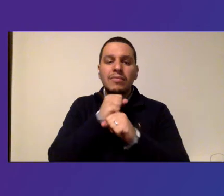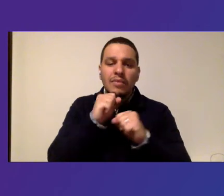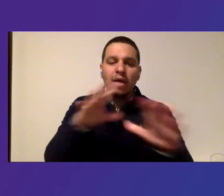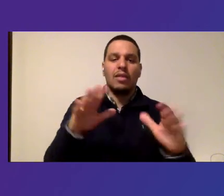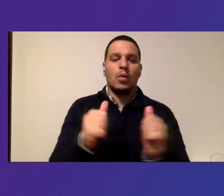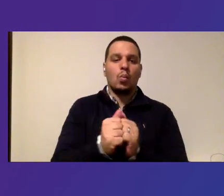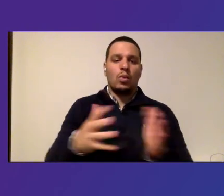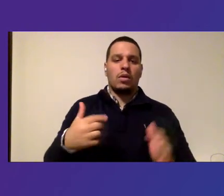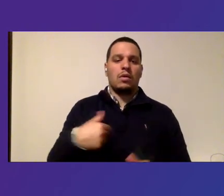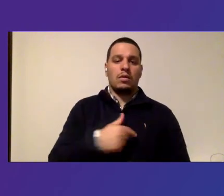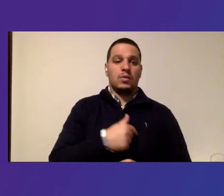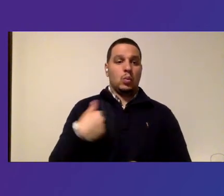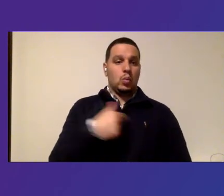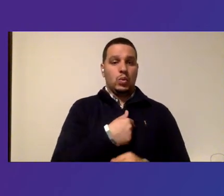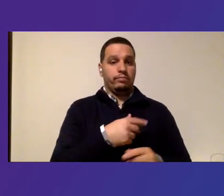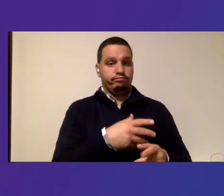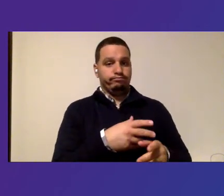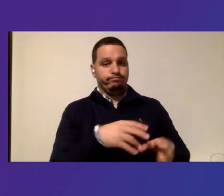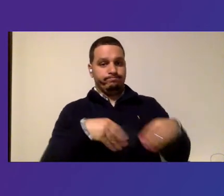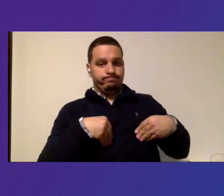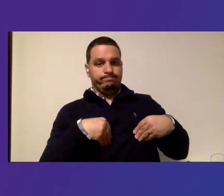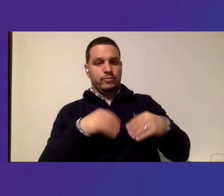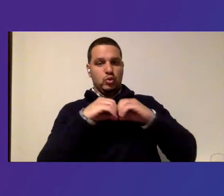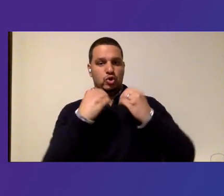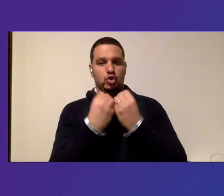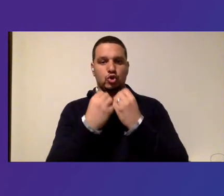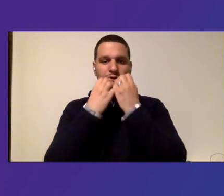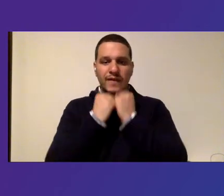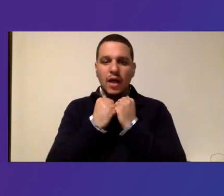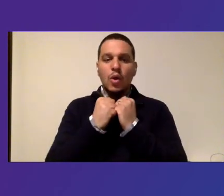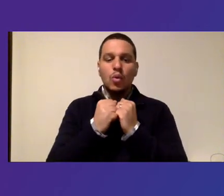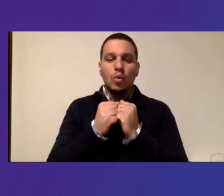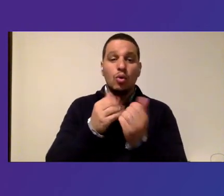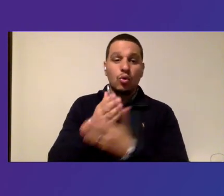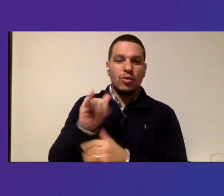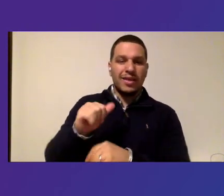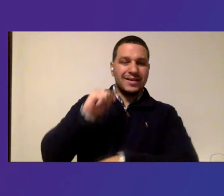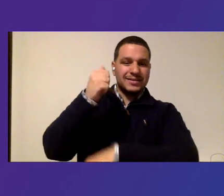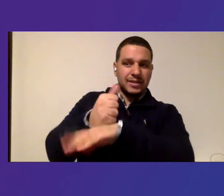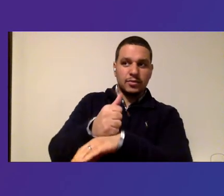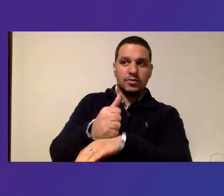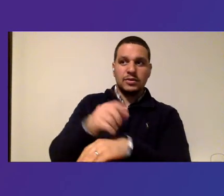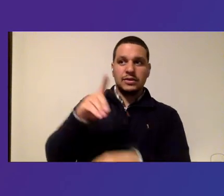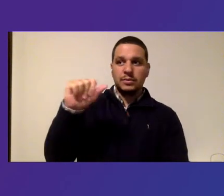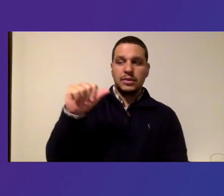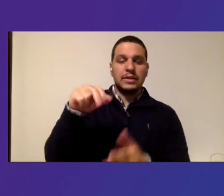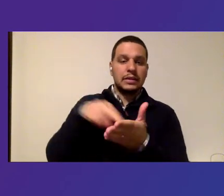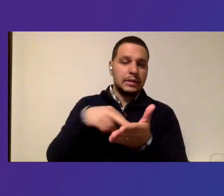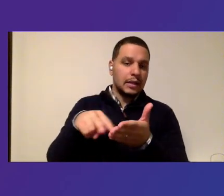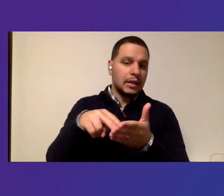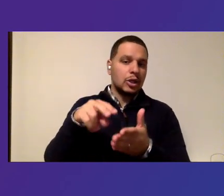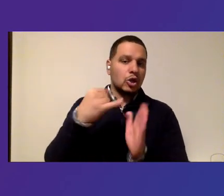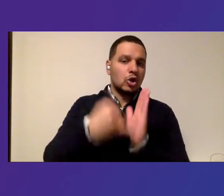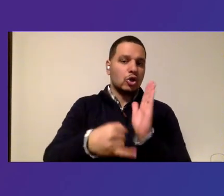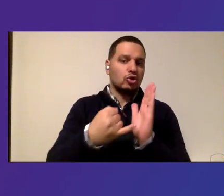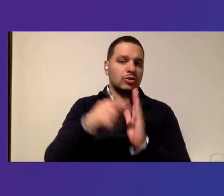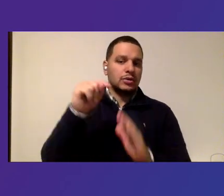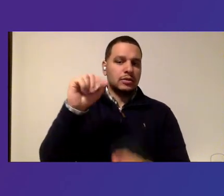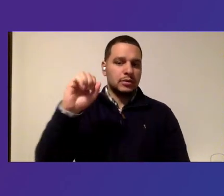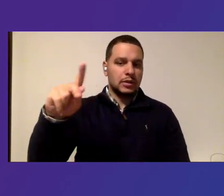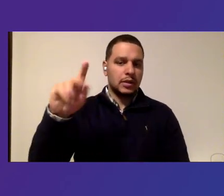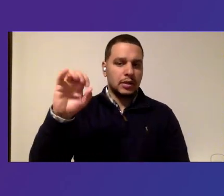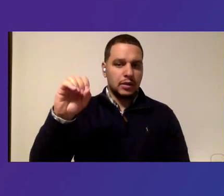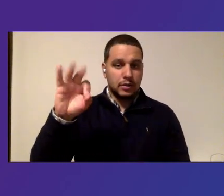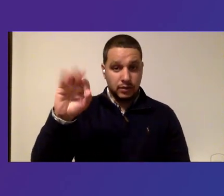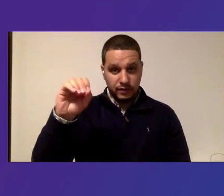which we have since adopted as an organizational value through the establishment of our Disability Dance Artistry Task Force. And it